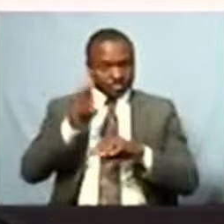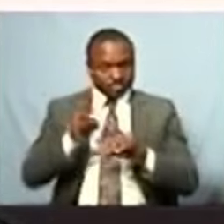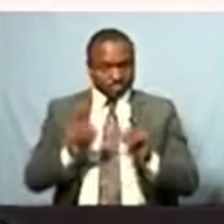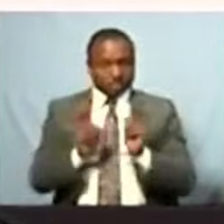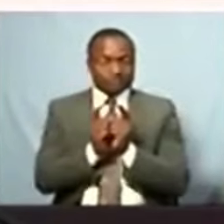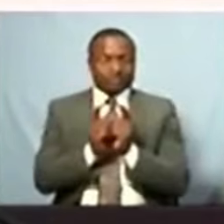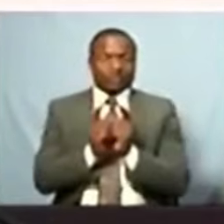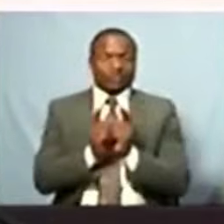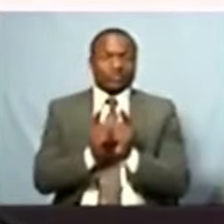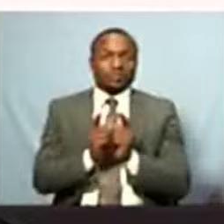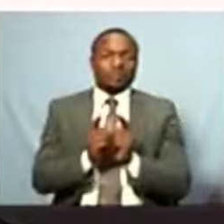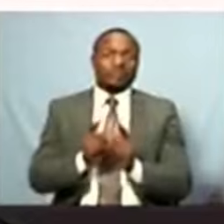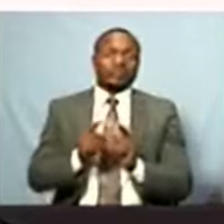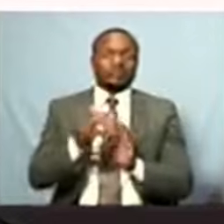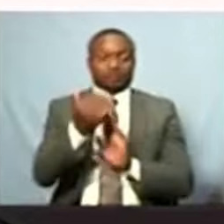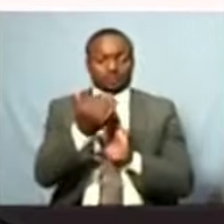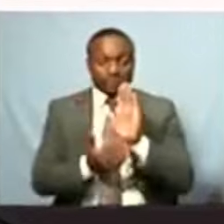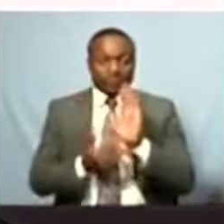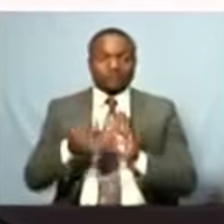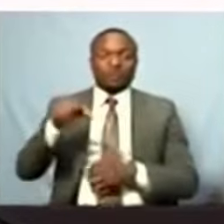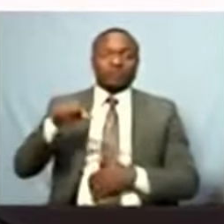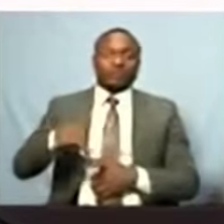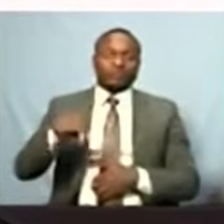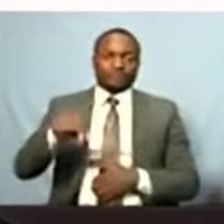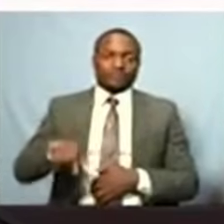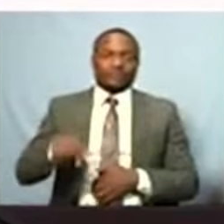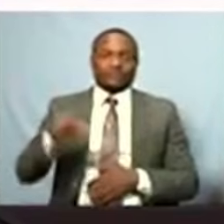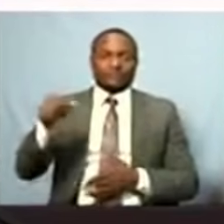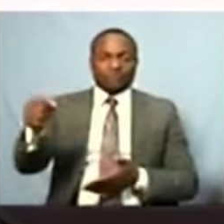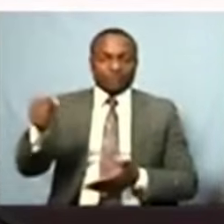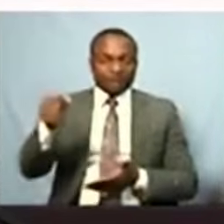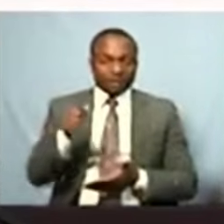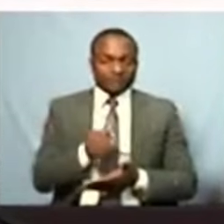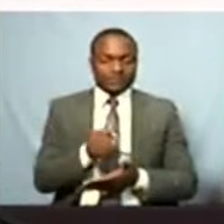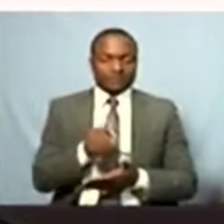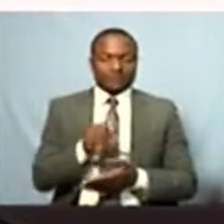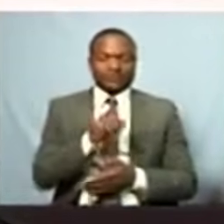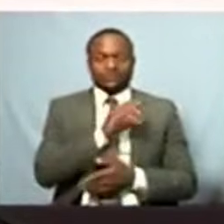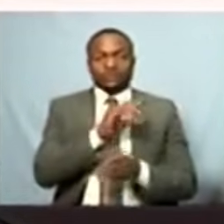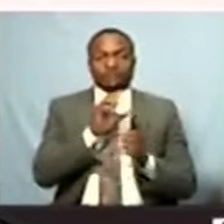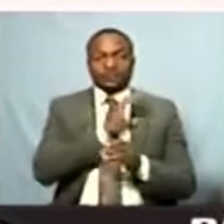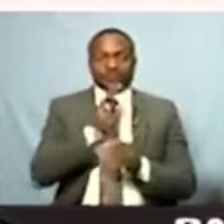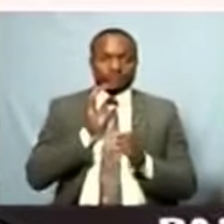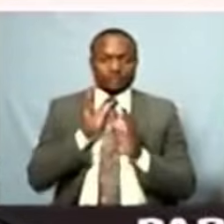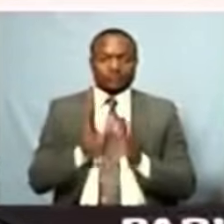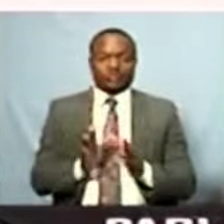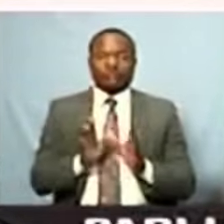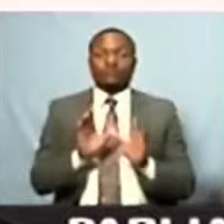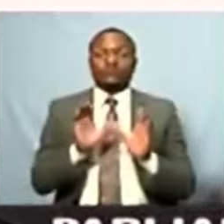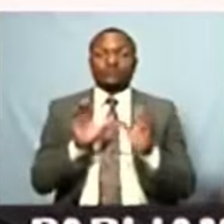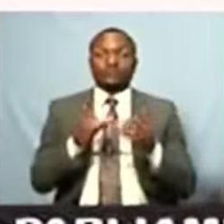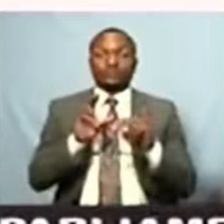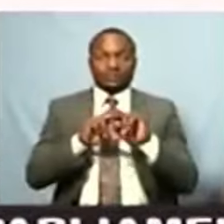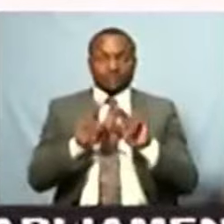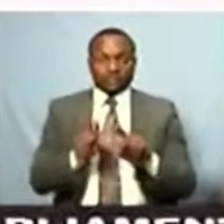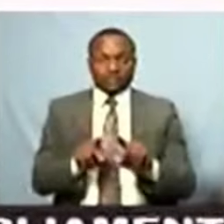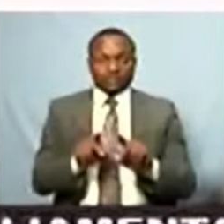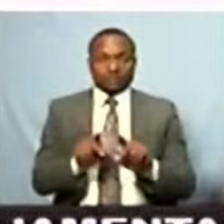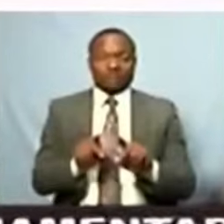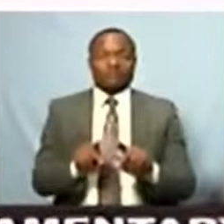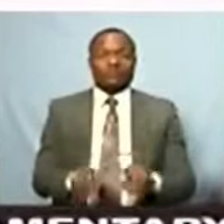the requirements specified for eligibility to be elected as mayor or council chairperson under Article 154(2).